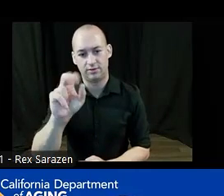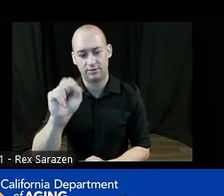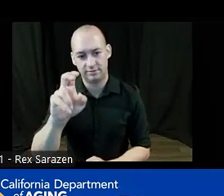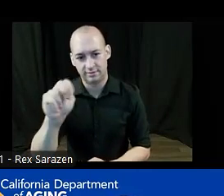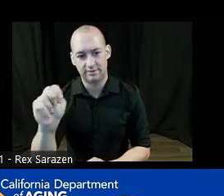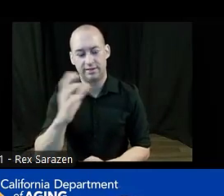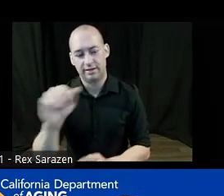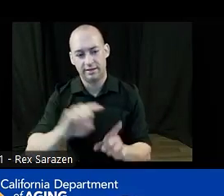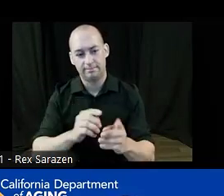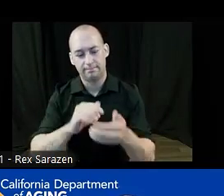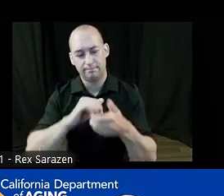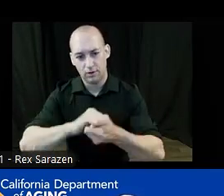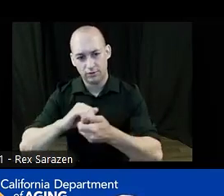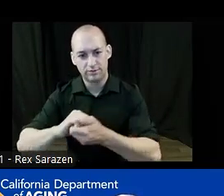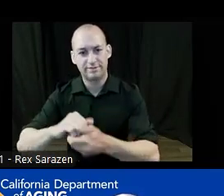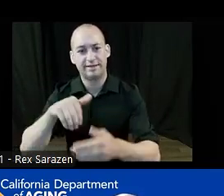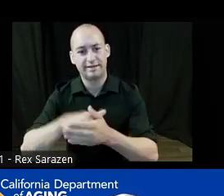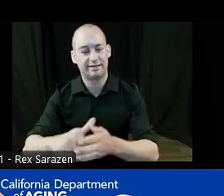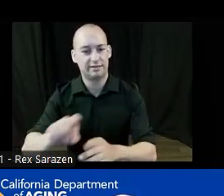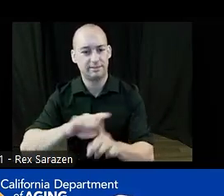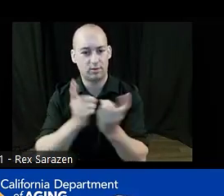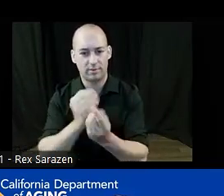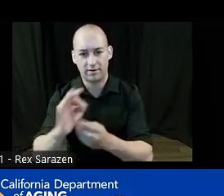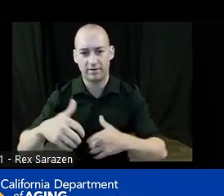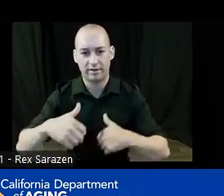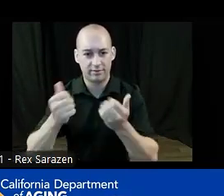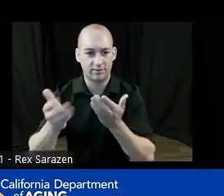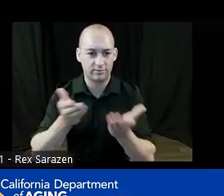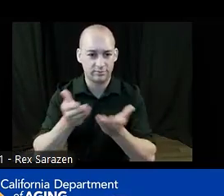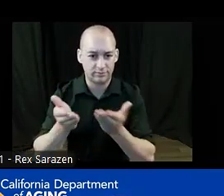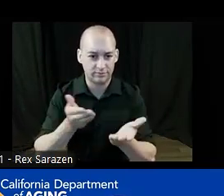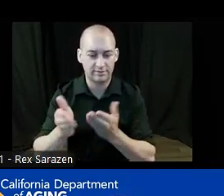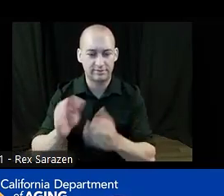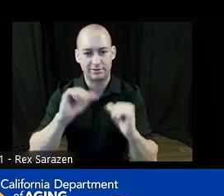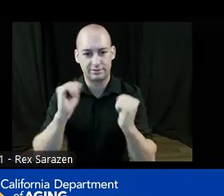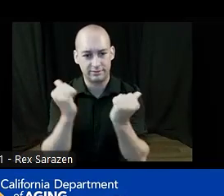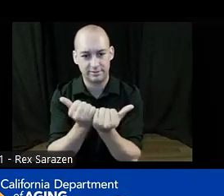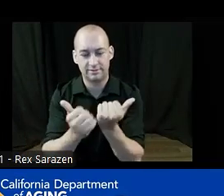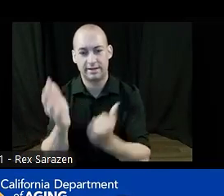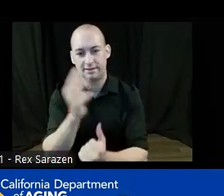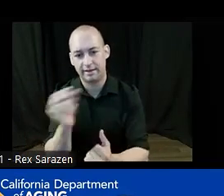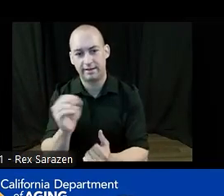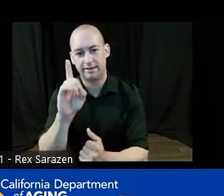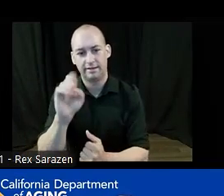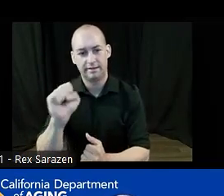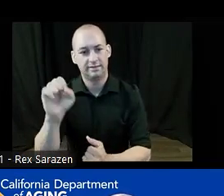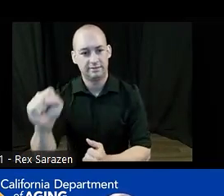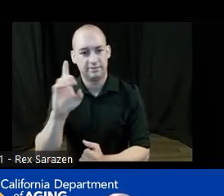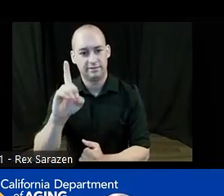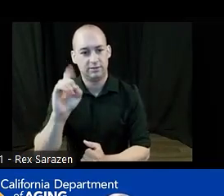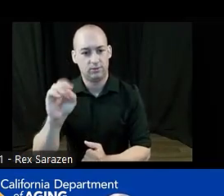the Department of Healthcare Services and the Health and Human Services Agency, as well as DSS,